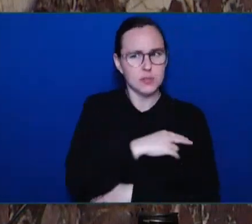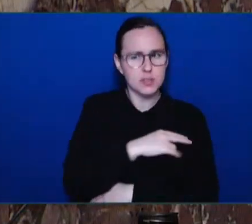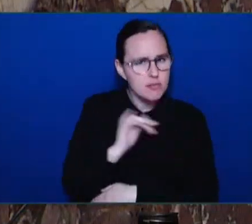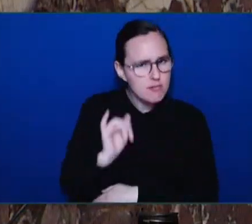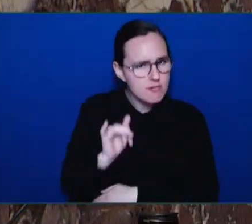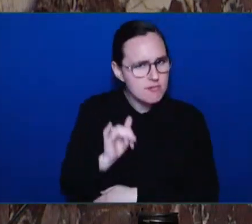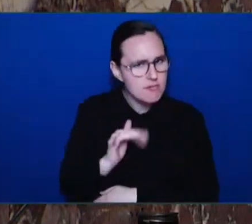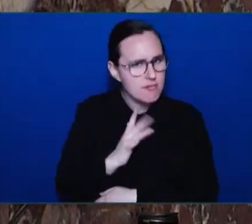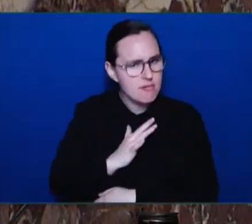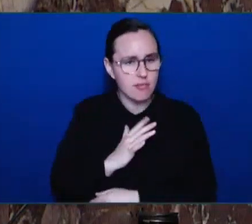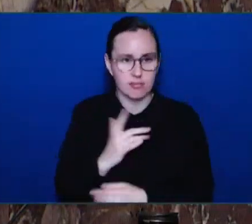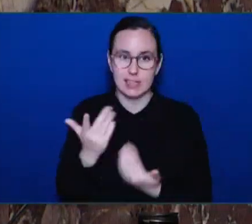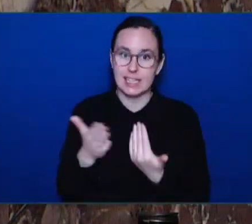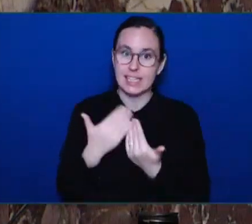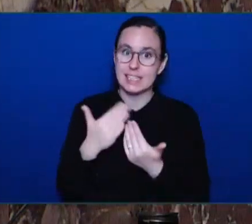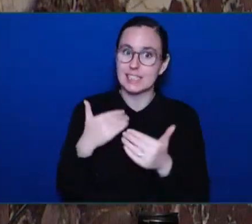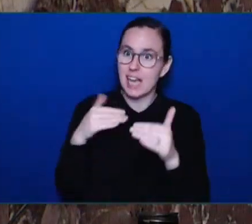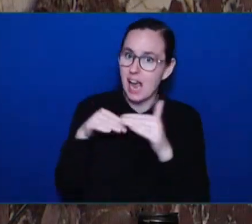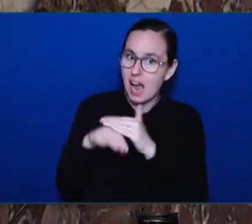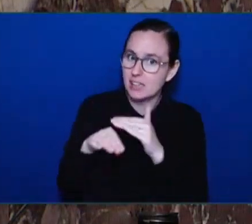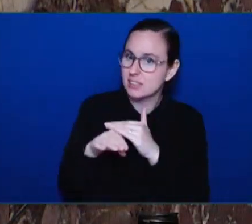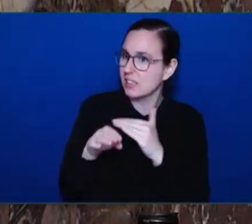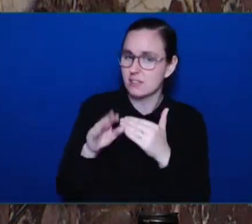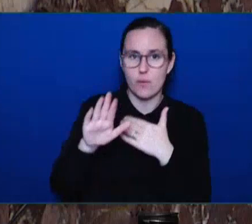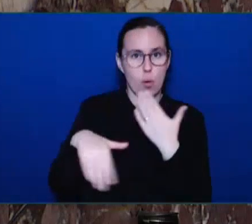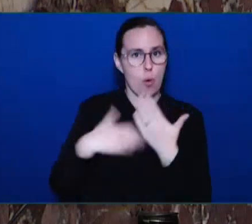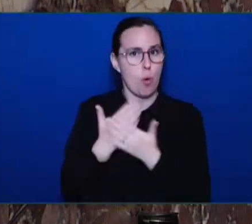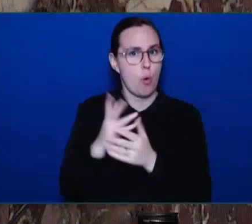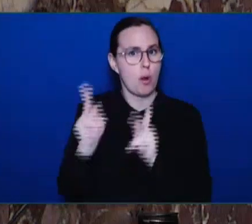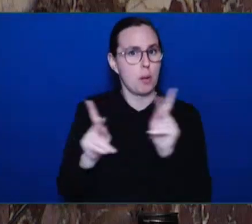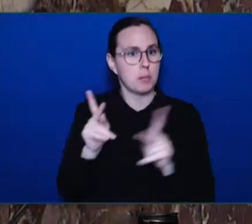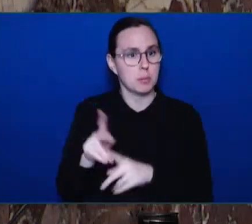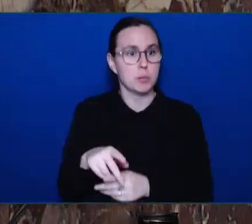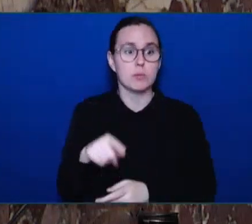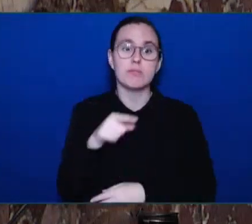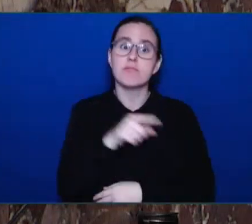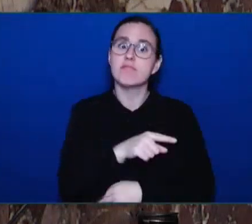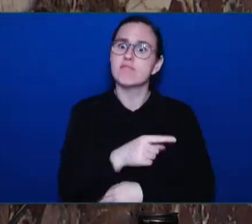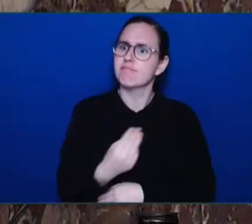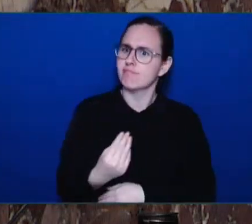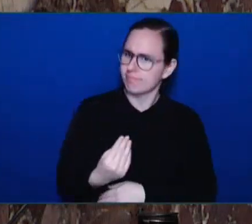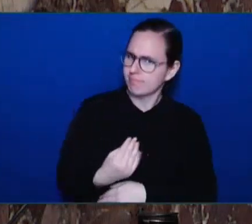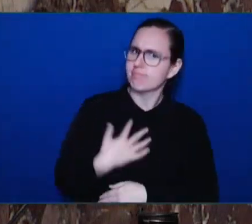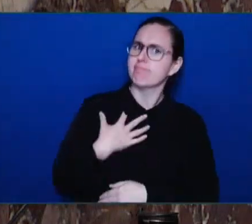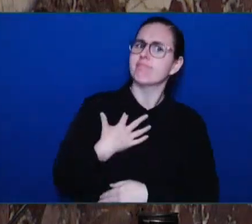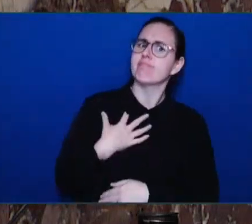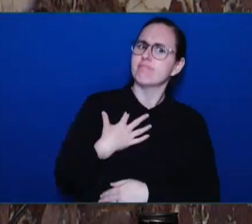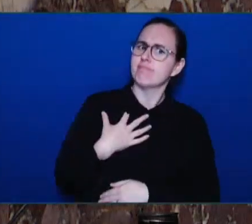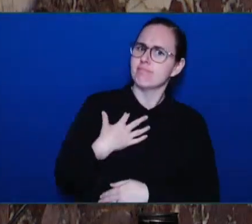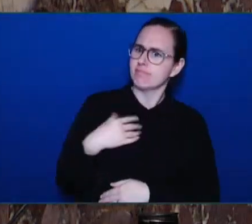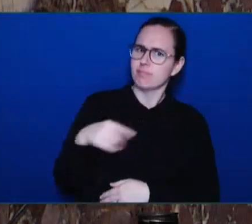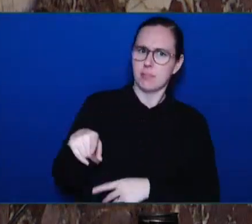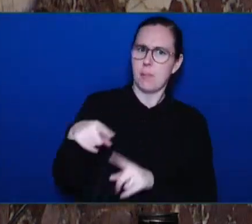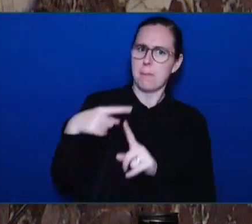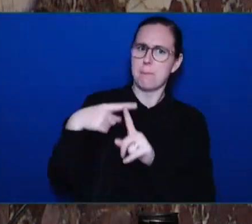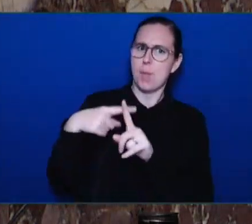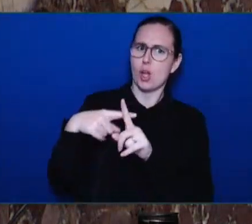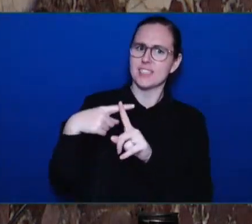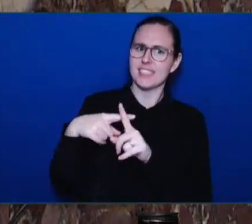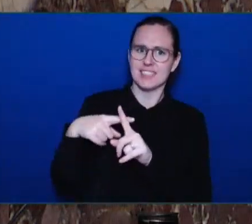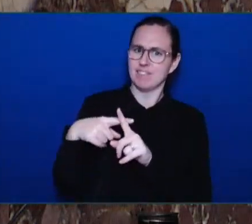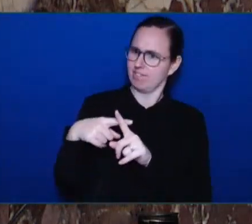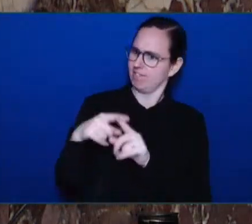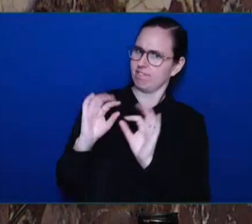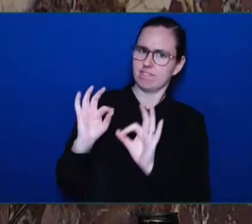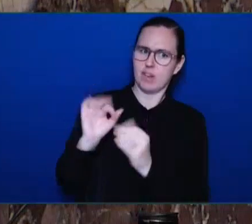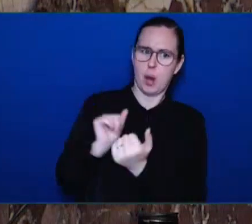was inspired by the vision of good, accessible healthcare and went on to work with Premier Tommy Douglas on the implementation of provincial healthcare and